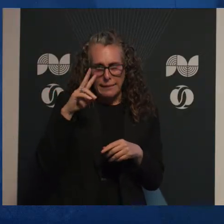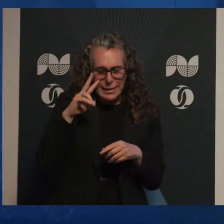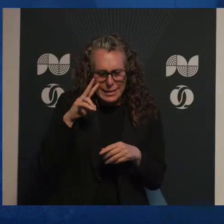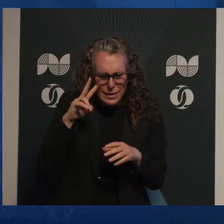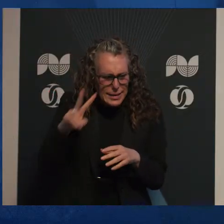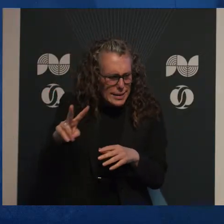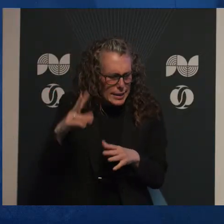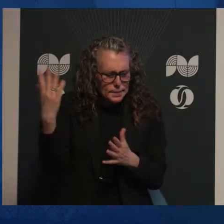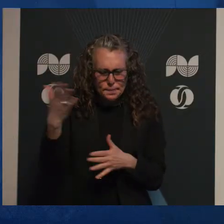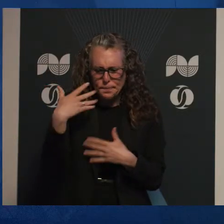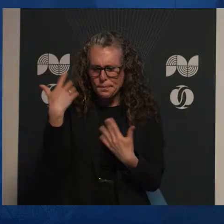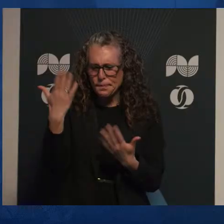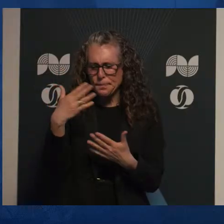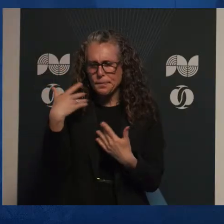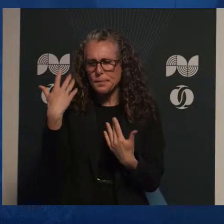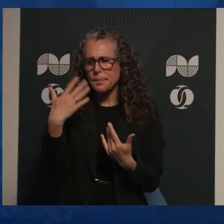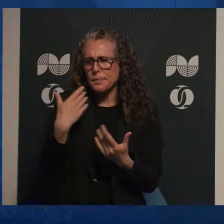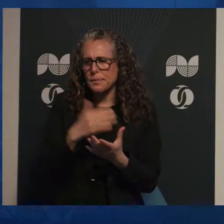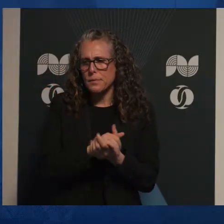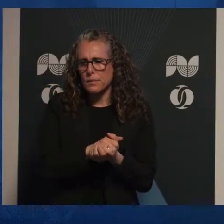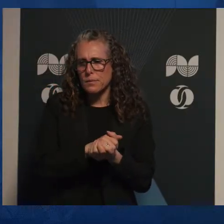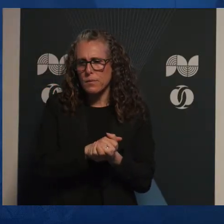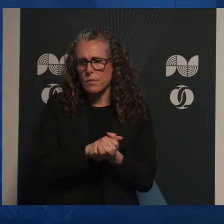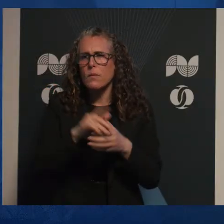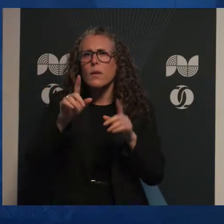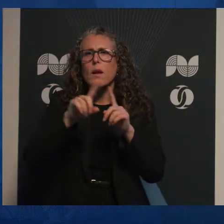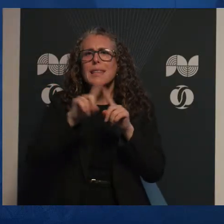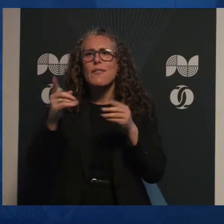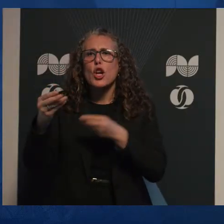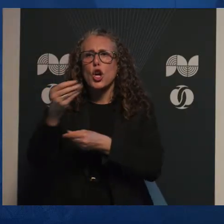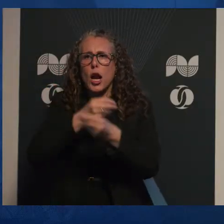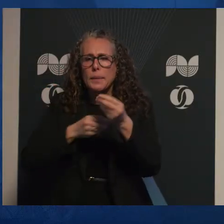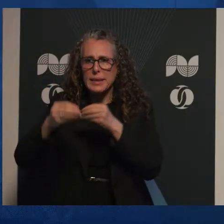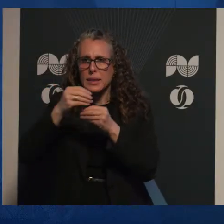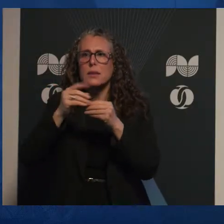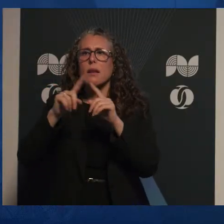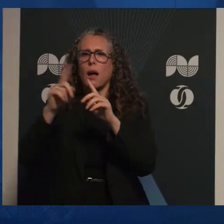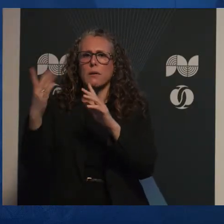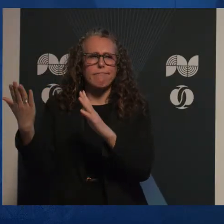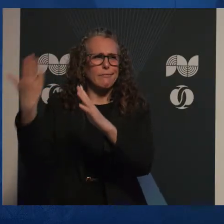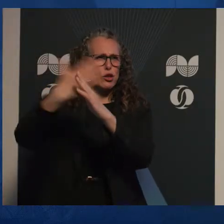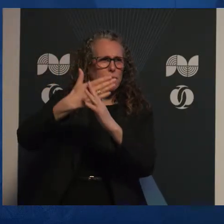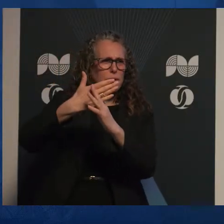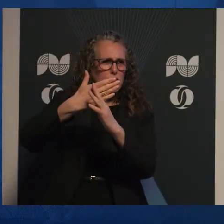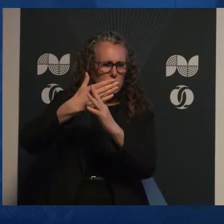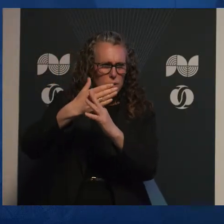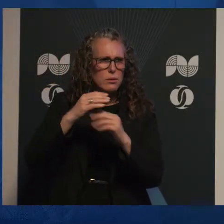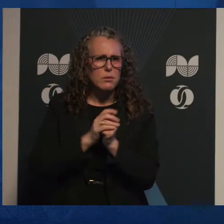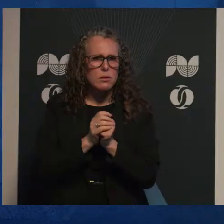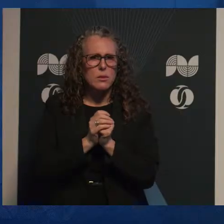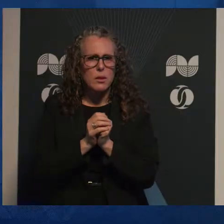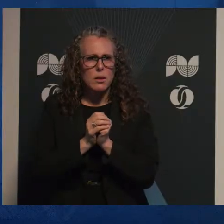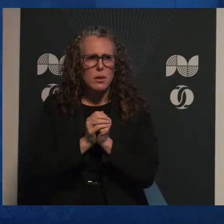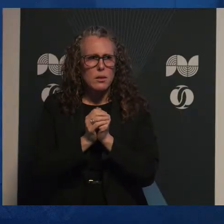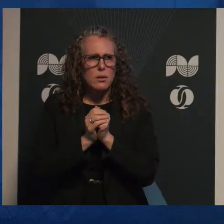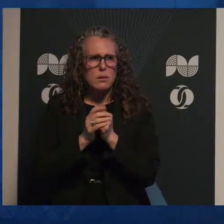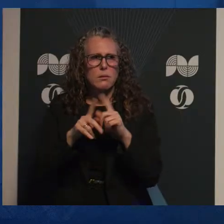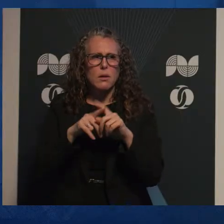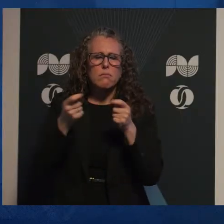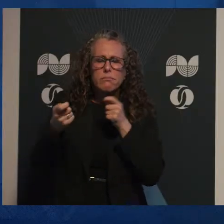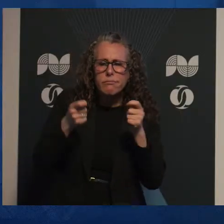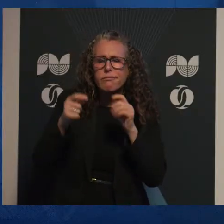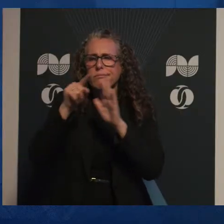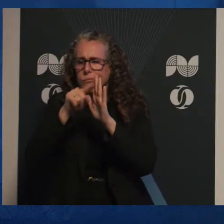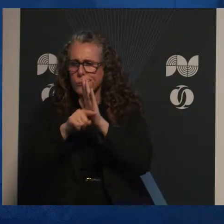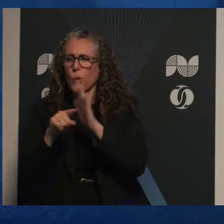intervention in the economy has come back into fashion. Public support for that may even have come back into fashion. And